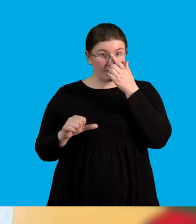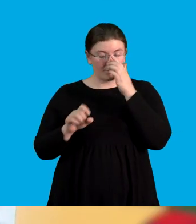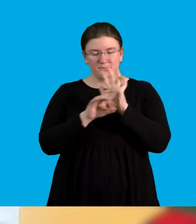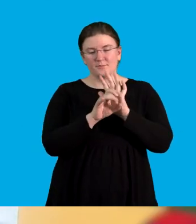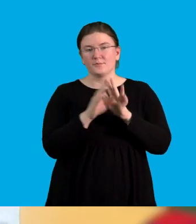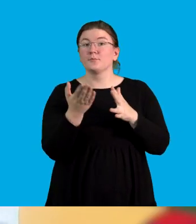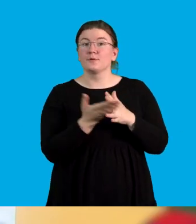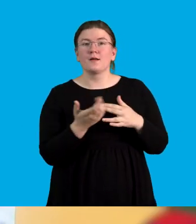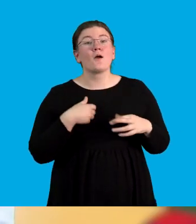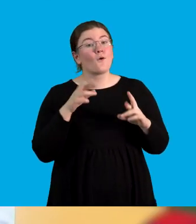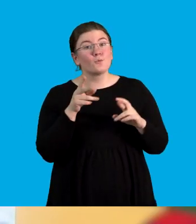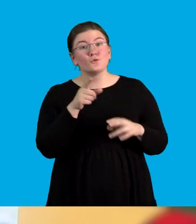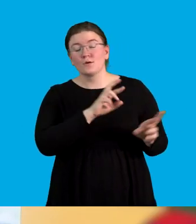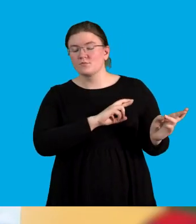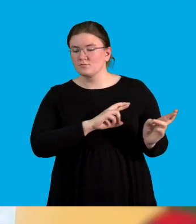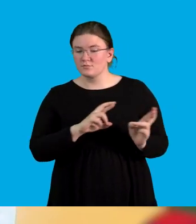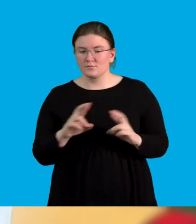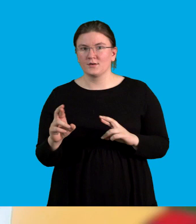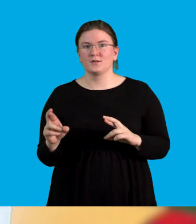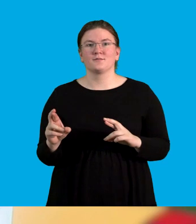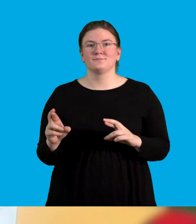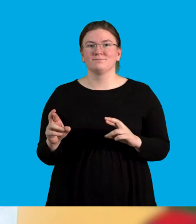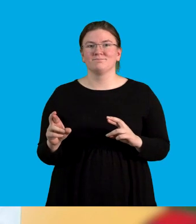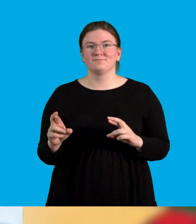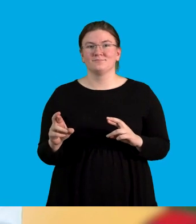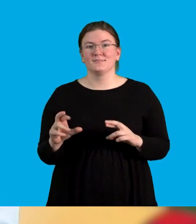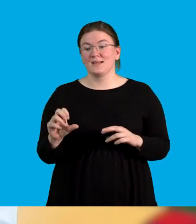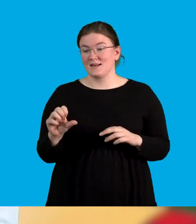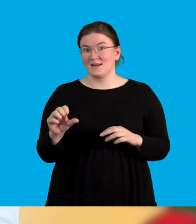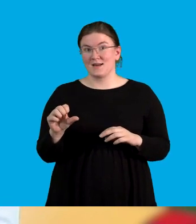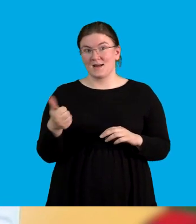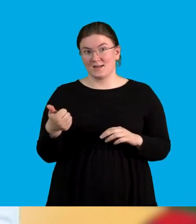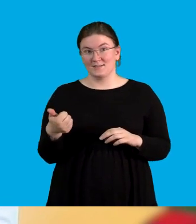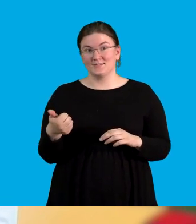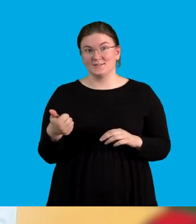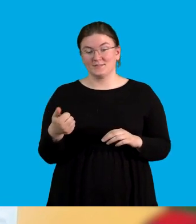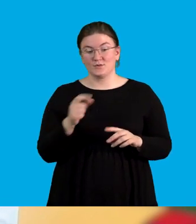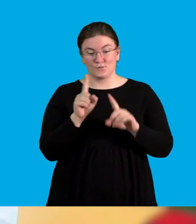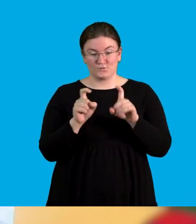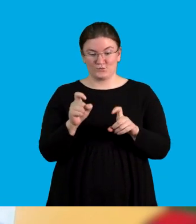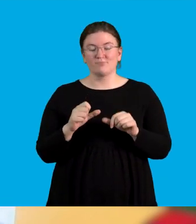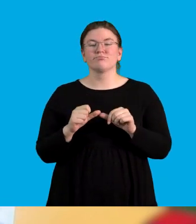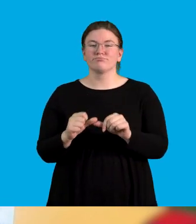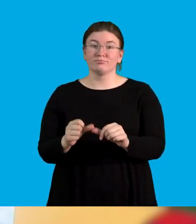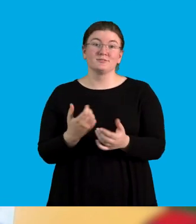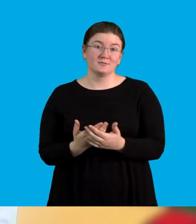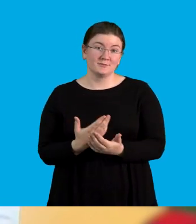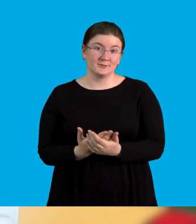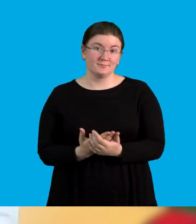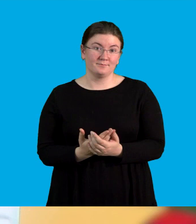Welcome back from the ad break, and I hope that you are ready to continue with our next set of